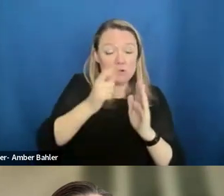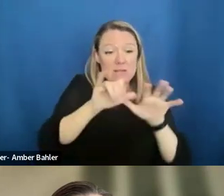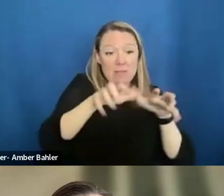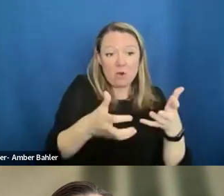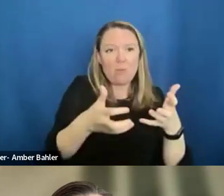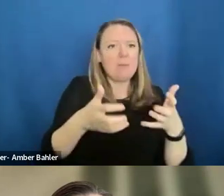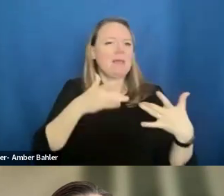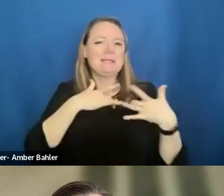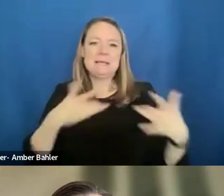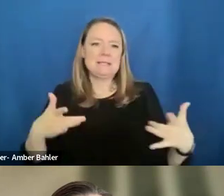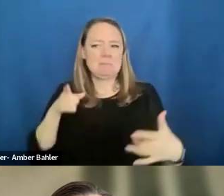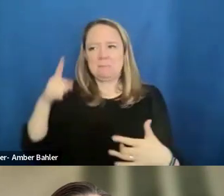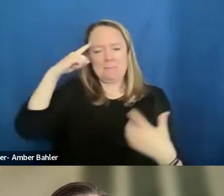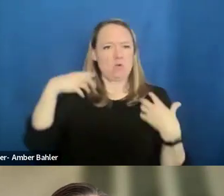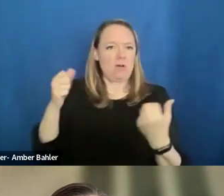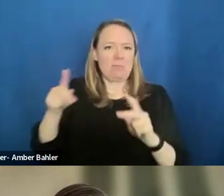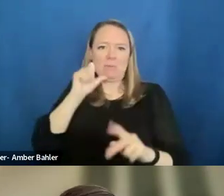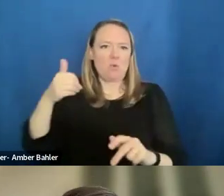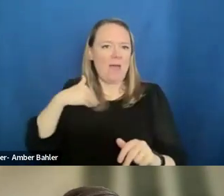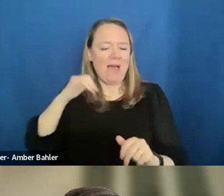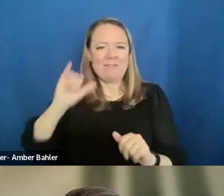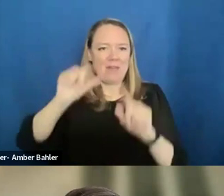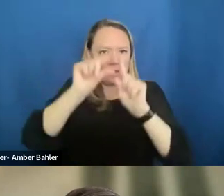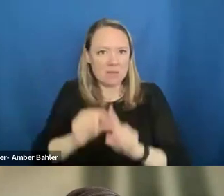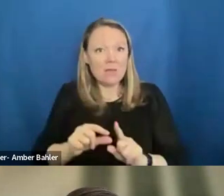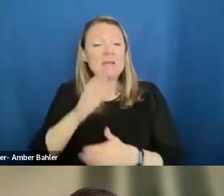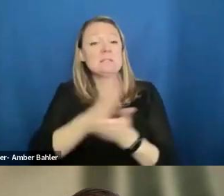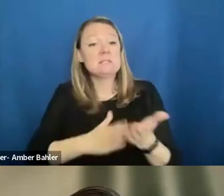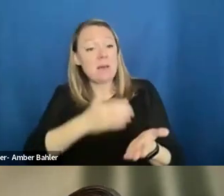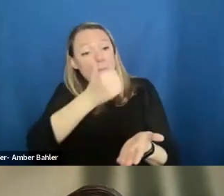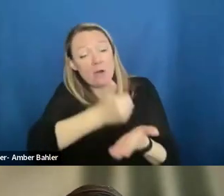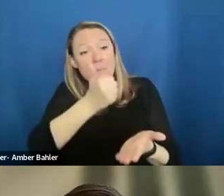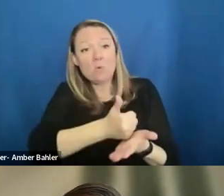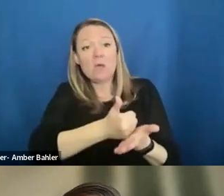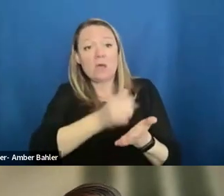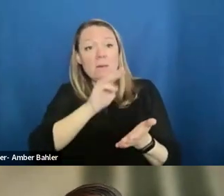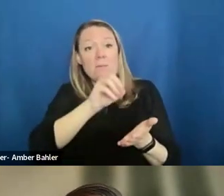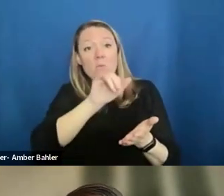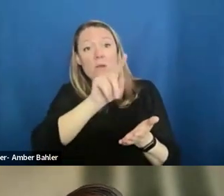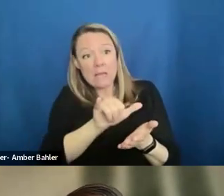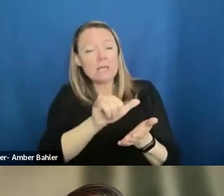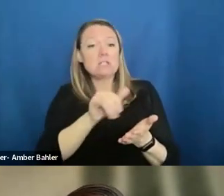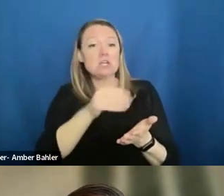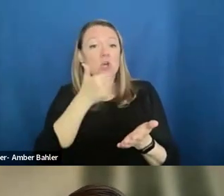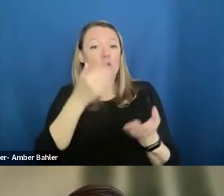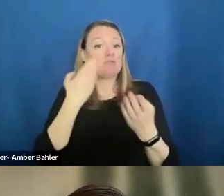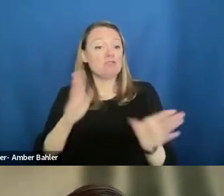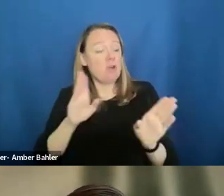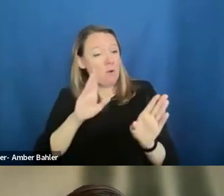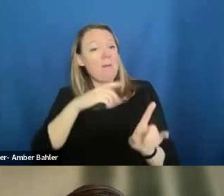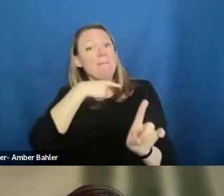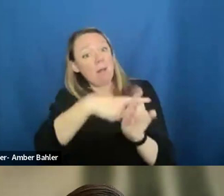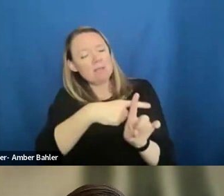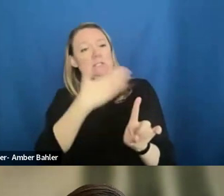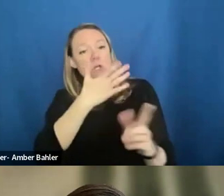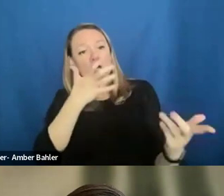mental health clinicians. There's specific therapeutic modalities that are good in general, but they're especially prudent for SUD. And it's not just